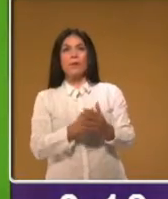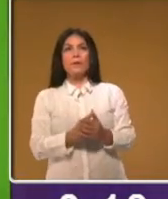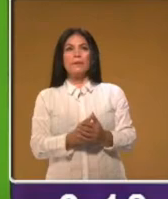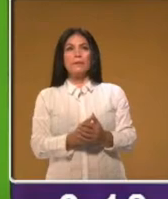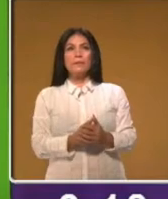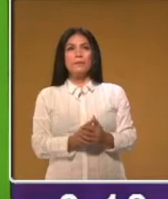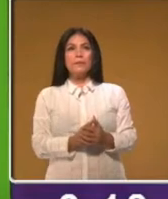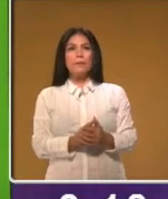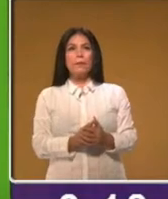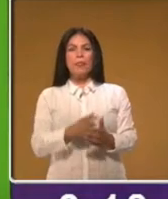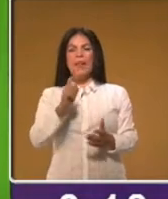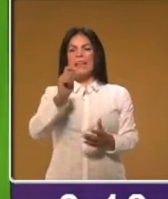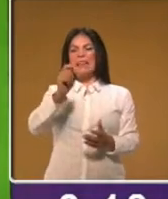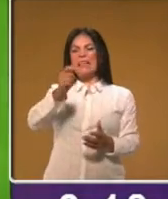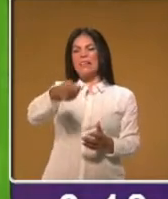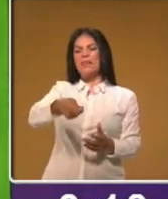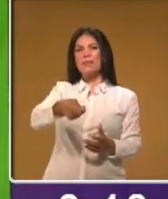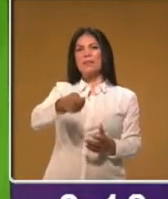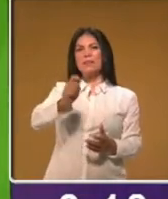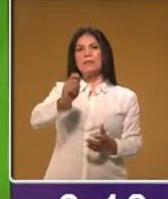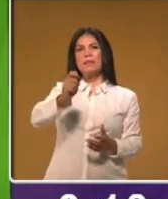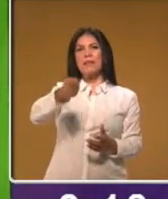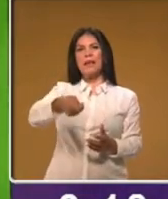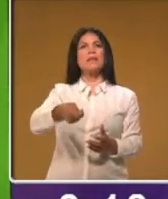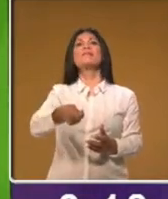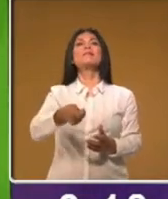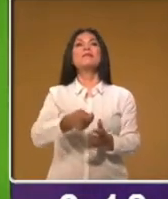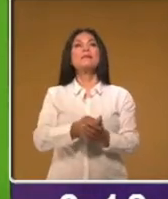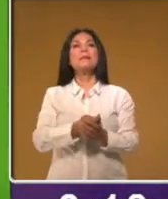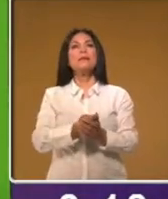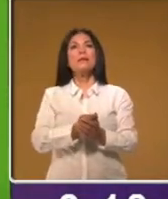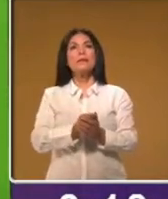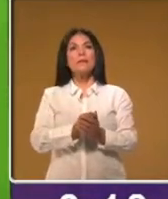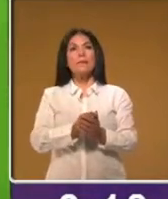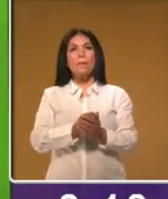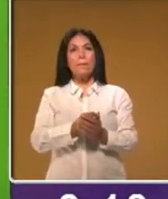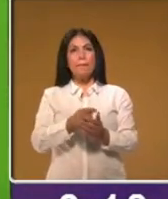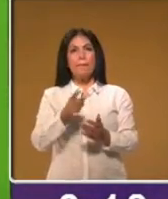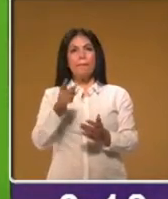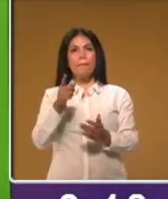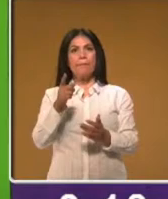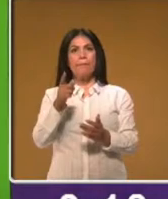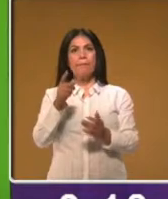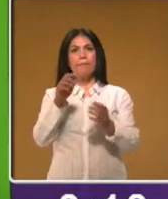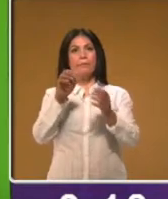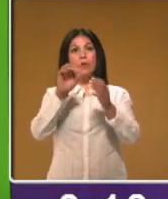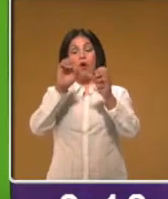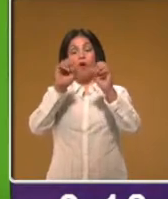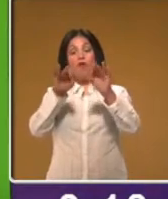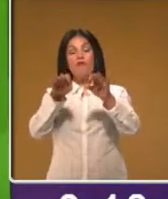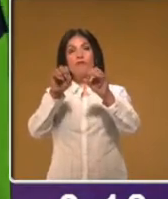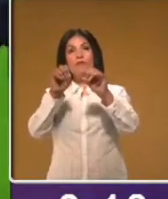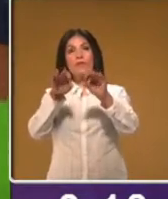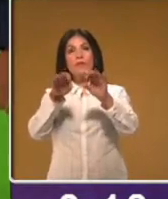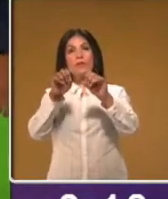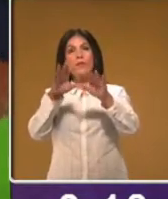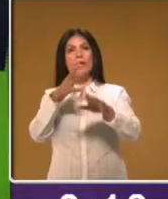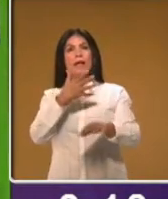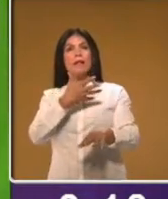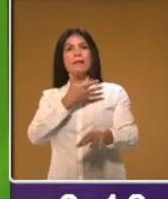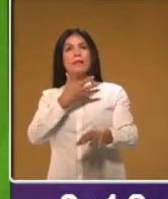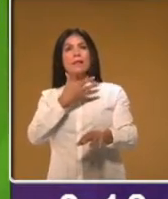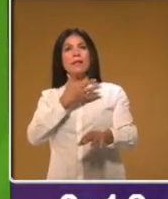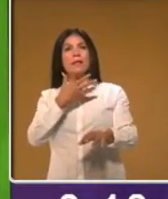Definition of complaint. What is a complaint? Well, a complaint, it's officially, it's a statement on